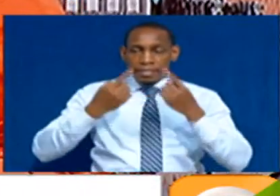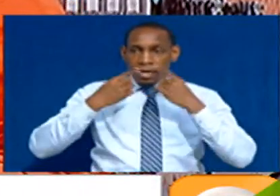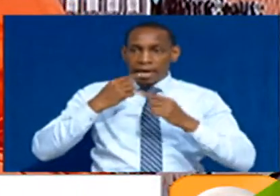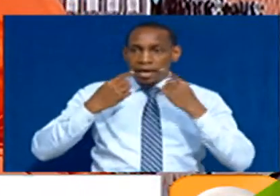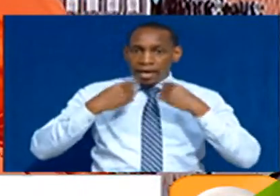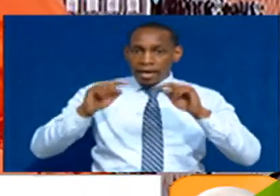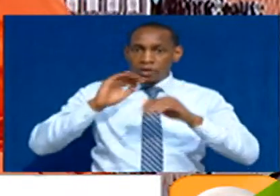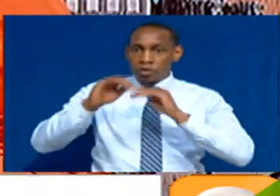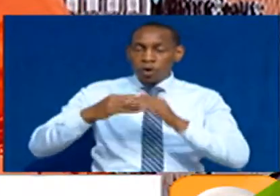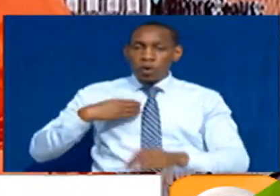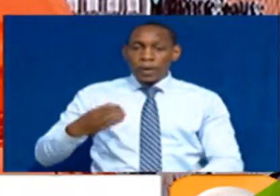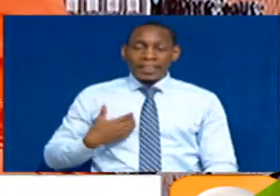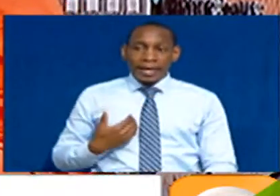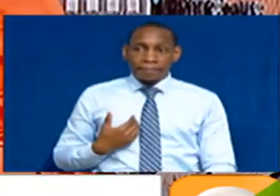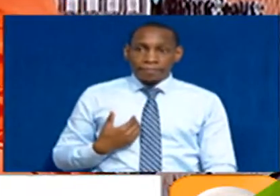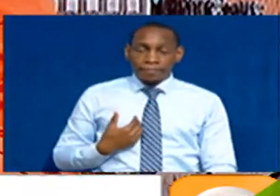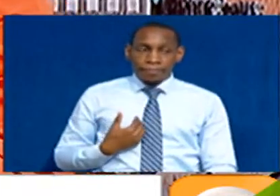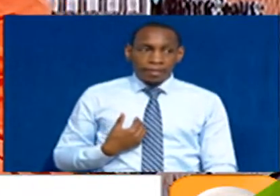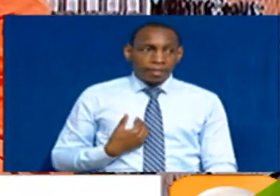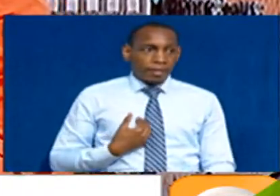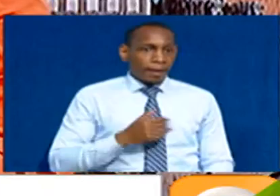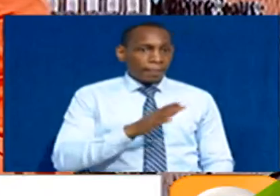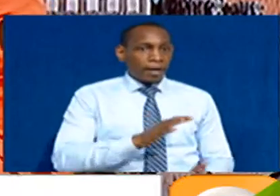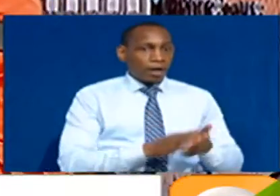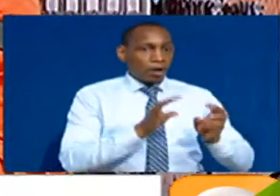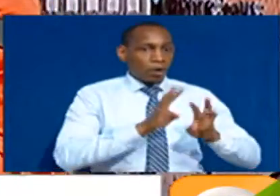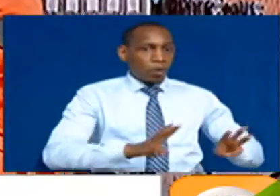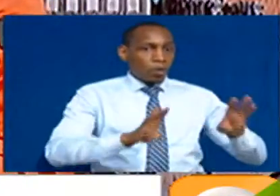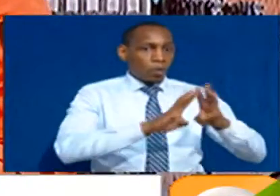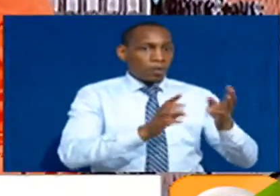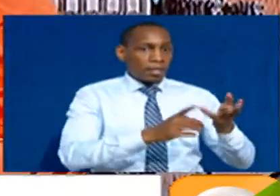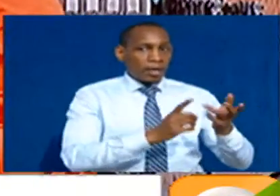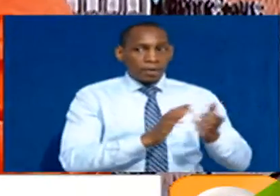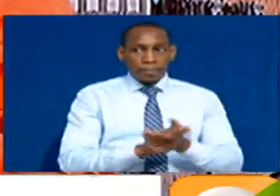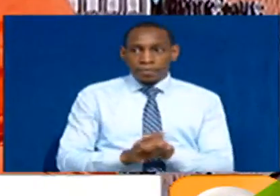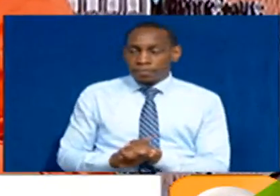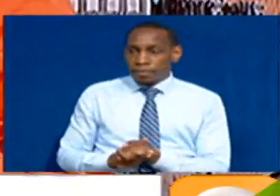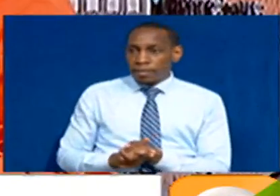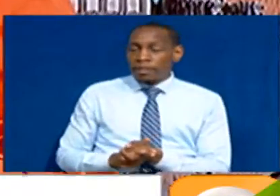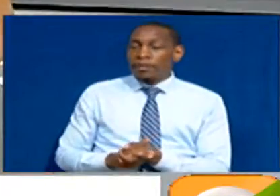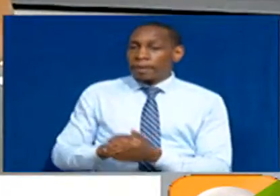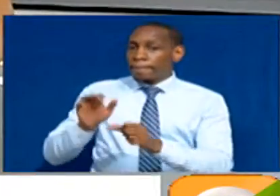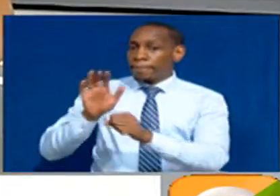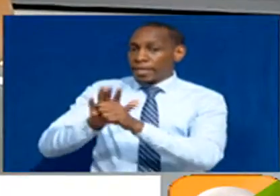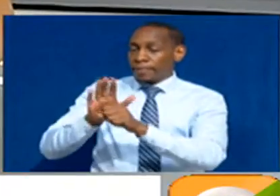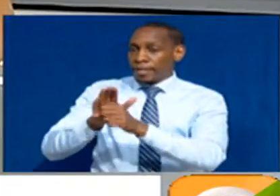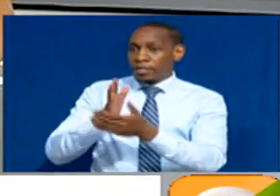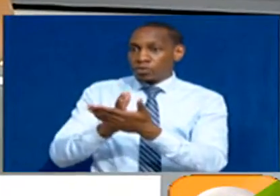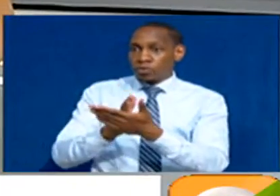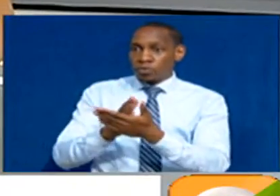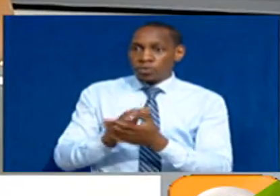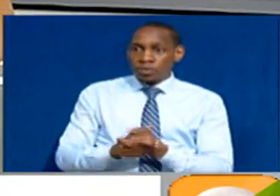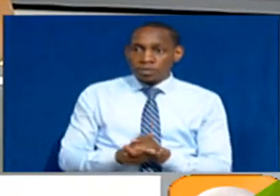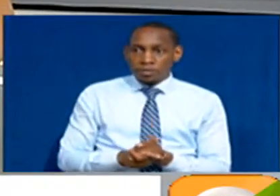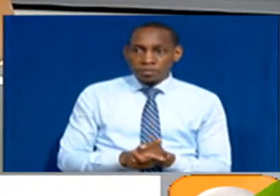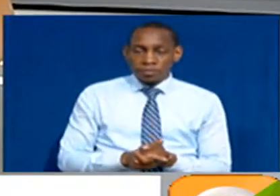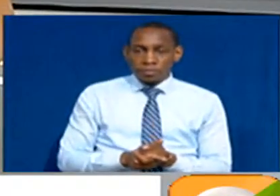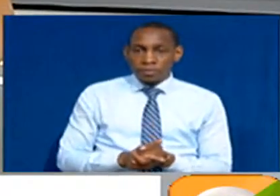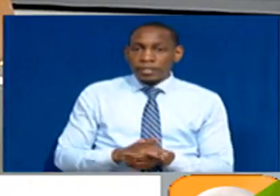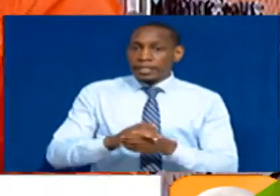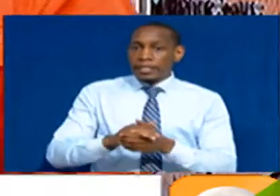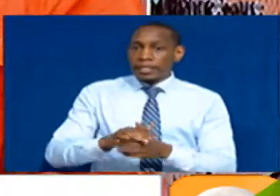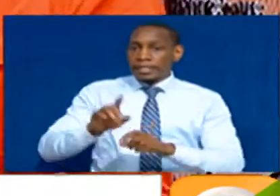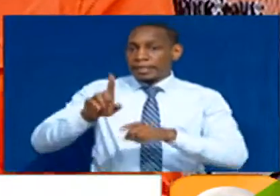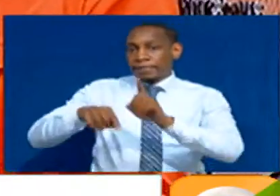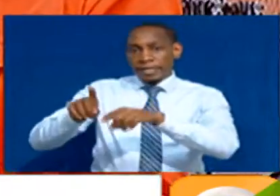wealth. And, you know. So how much are you worth? A lot of money, I can tell you that. Because it is not static.